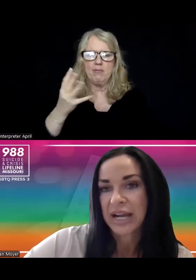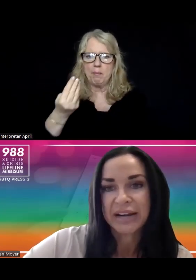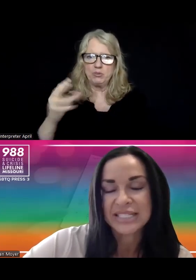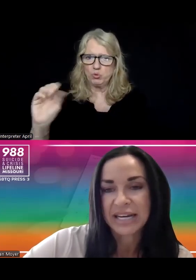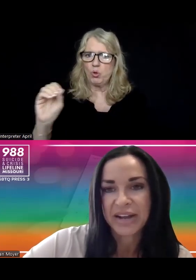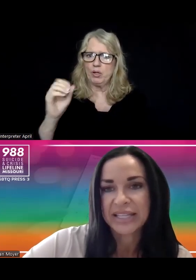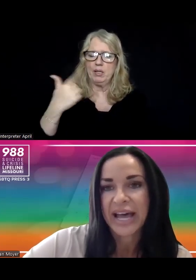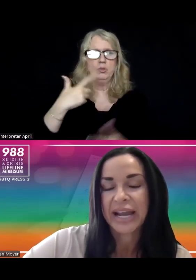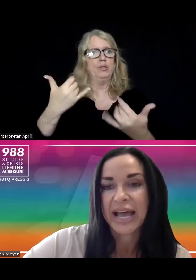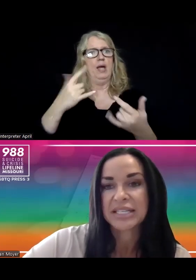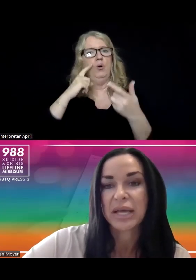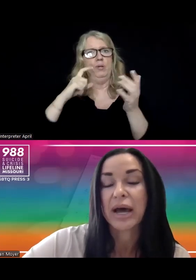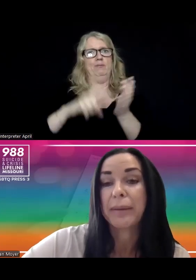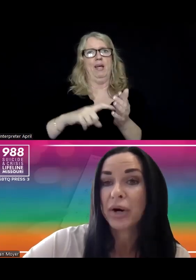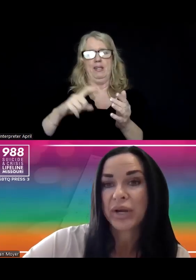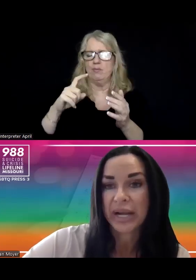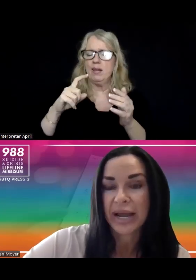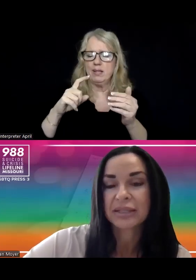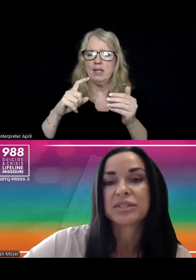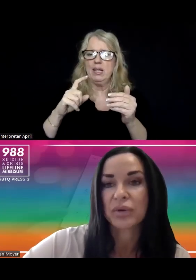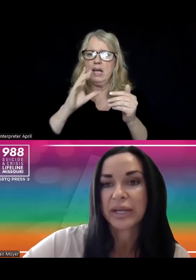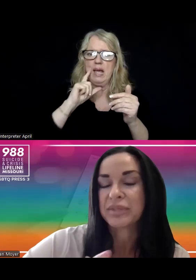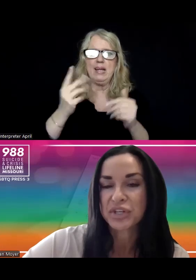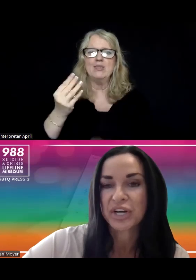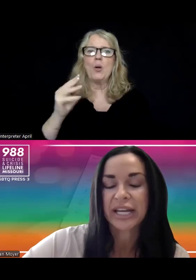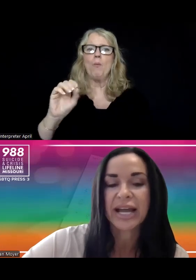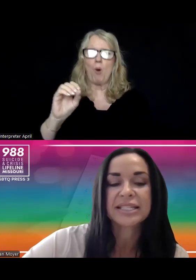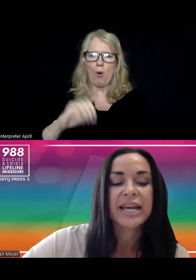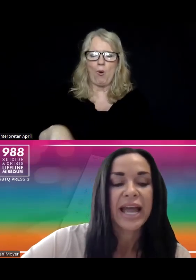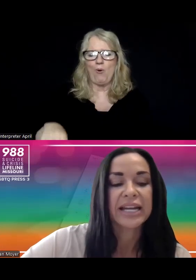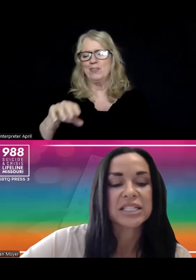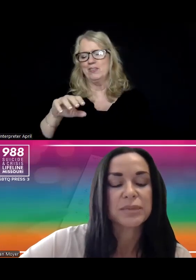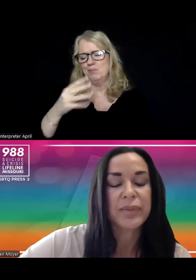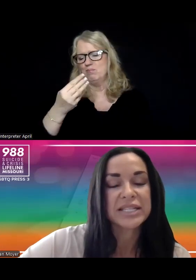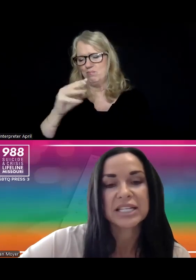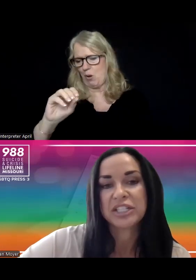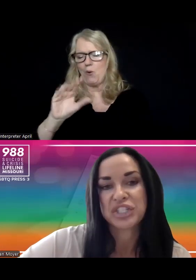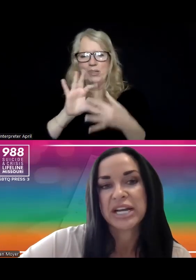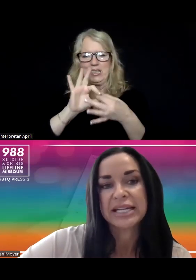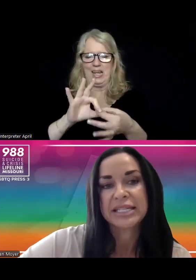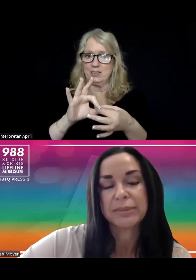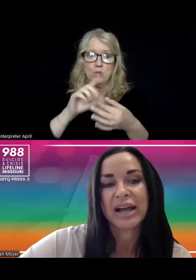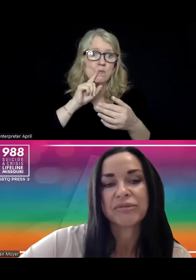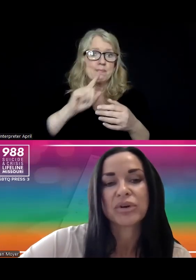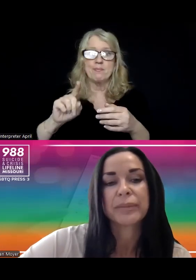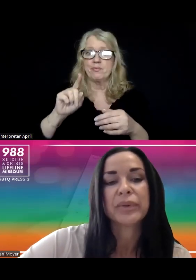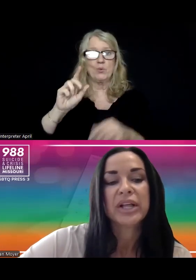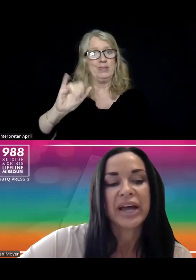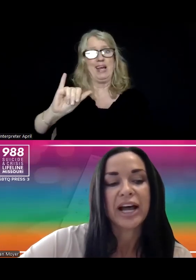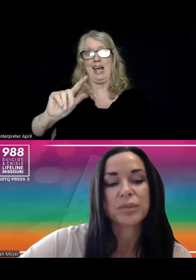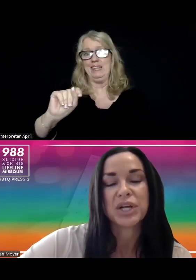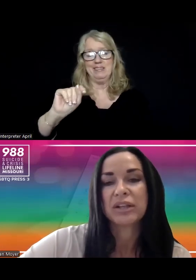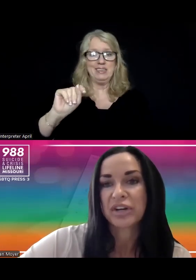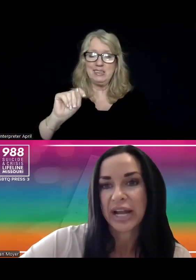just kind of identified that as Mo Connect, so like Missouri Connect. And it's basically just an IT platform